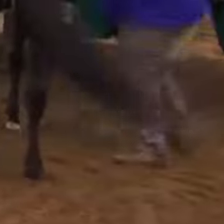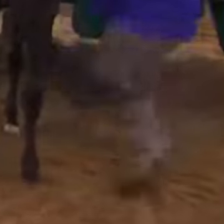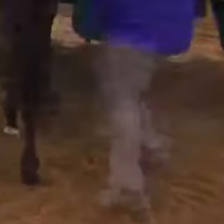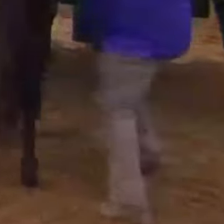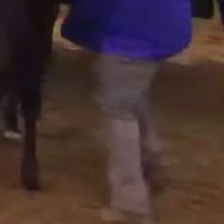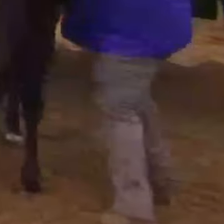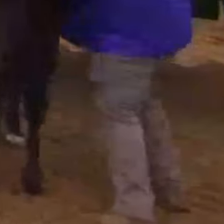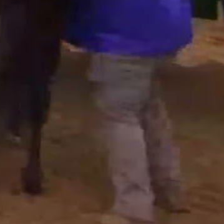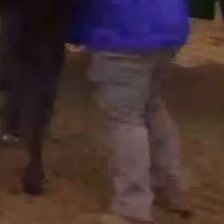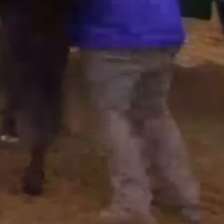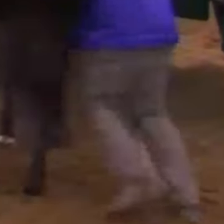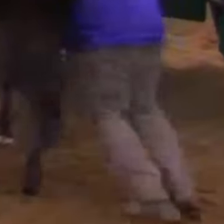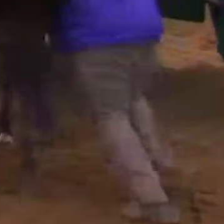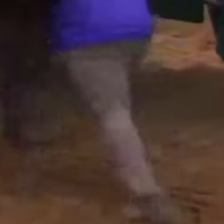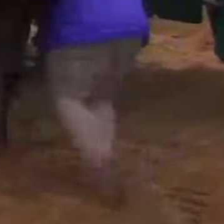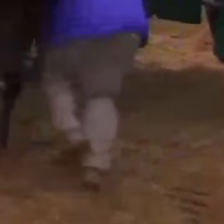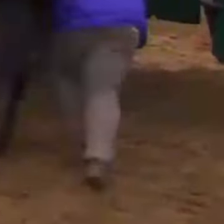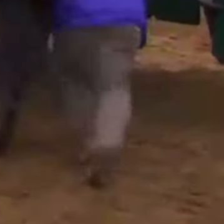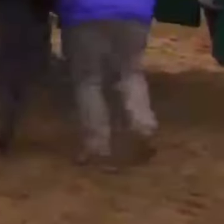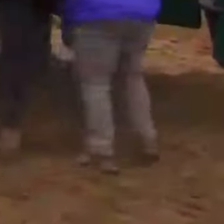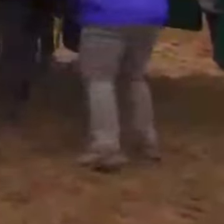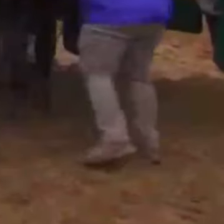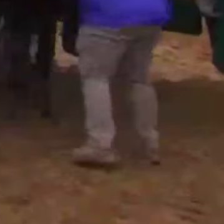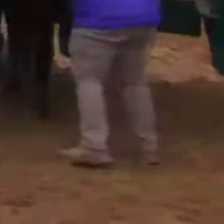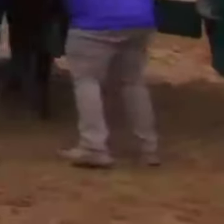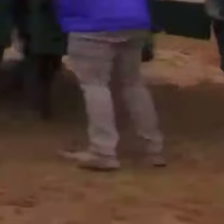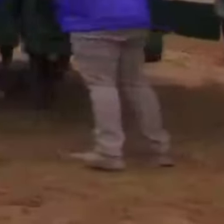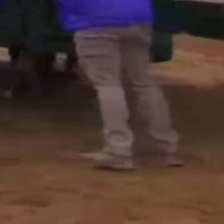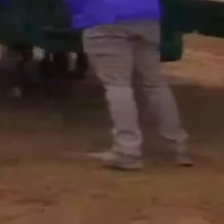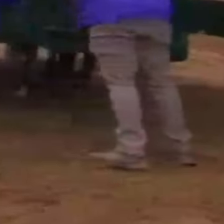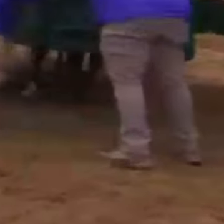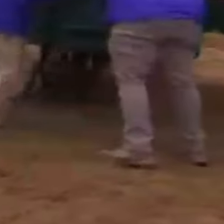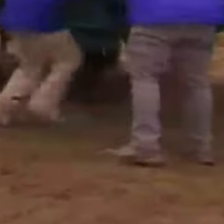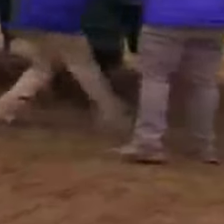Right, thank you, Mike. Just a couple left to go in. The Japanese runner, Mandarin